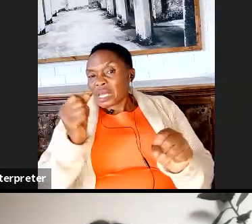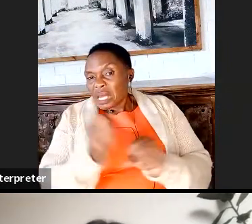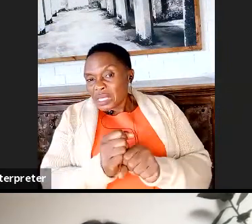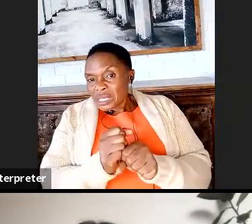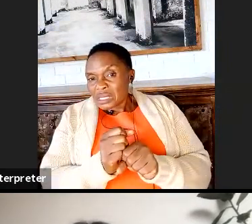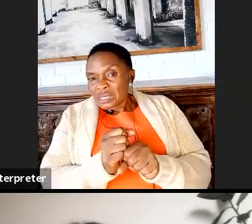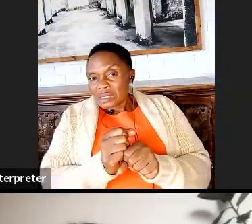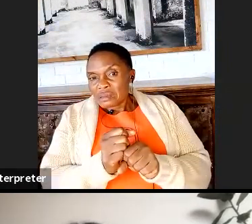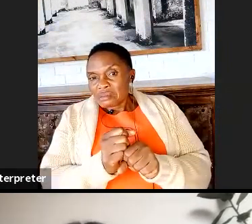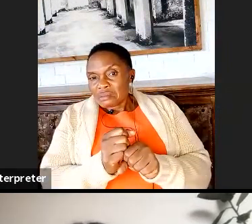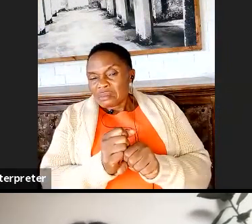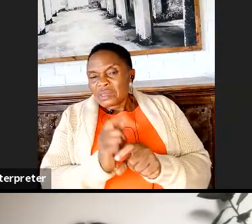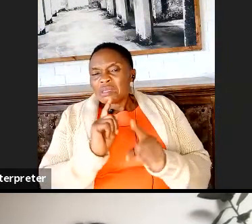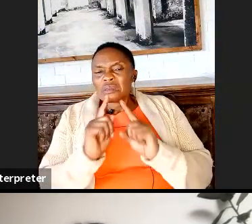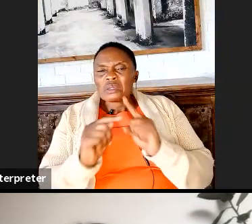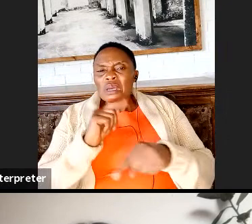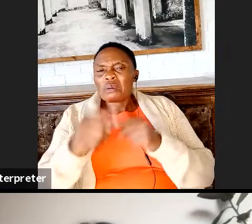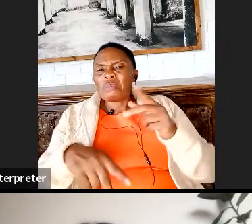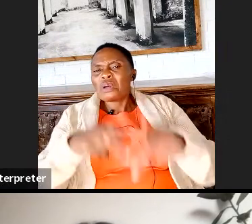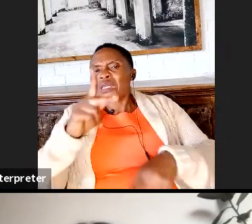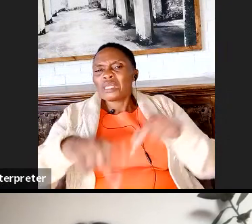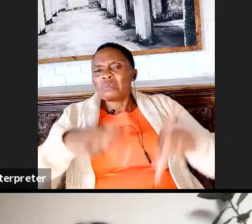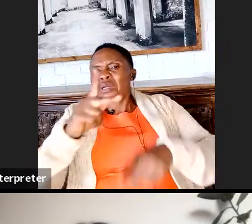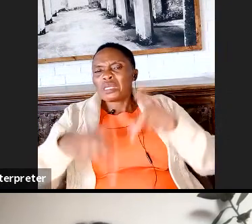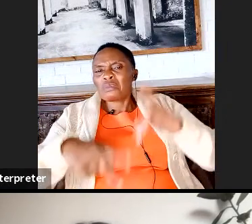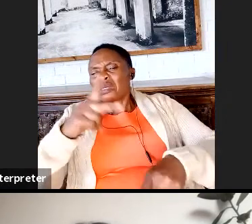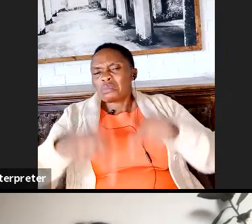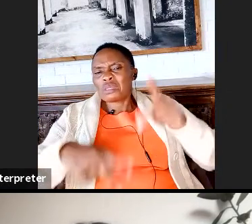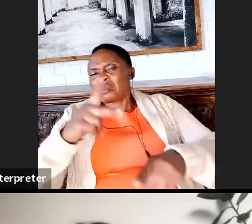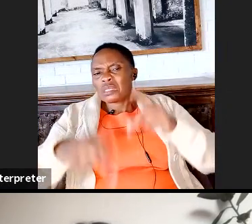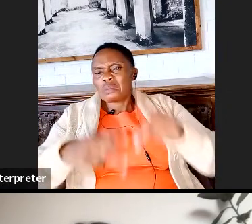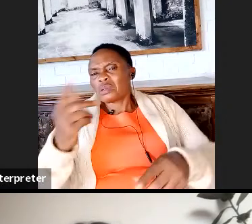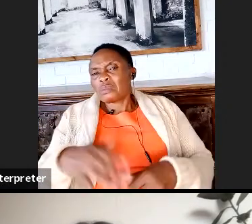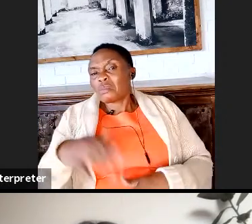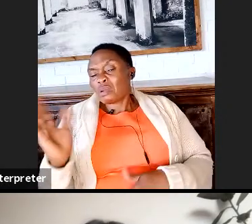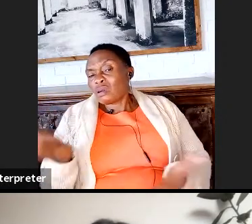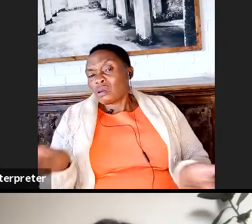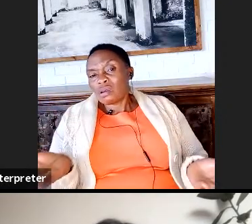take the passing of a cybersecurity bill, for instance.